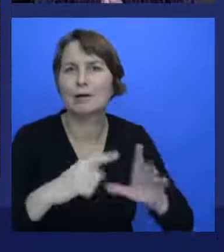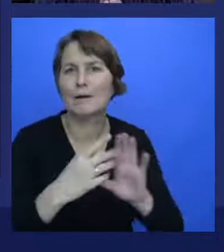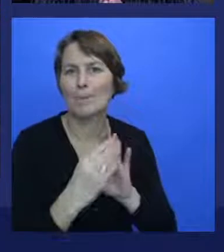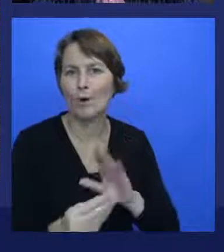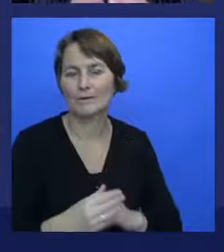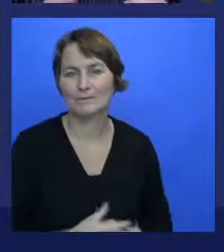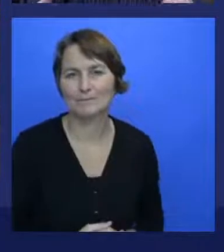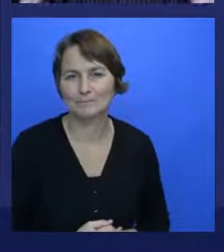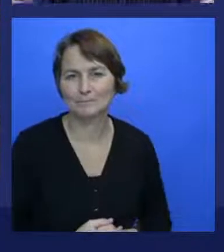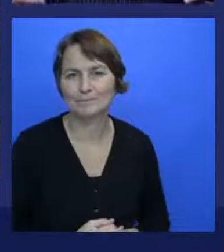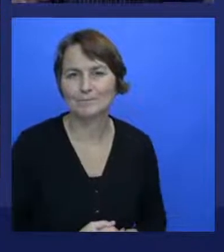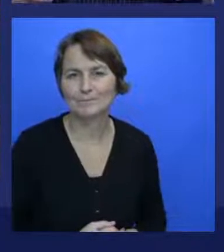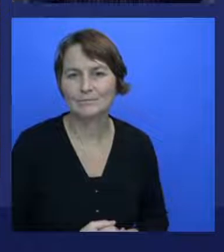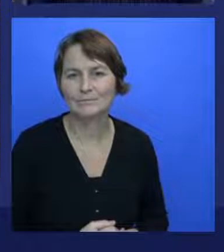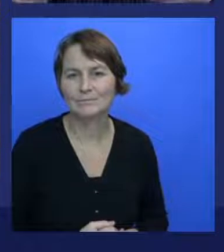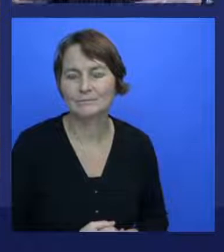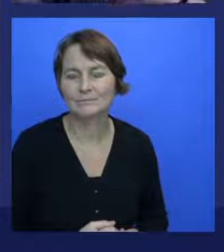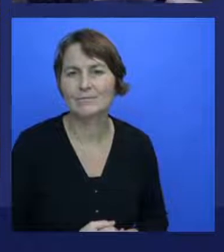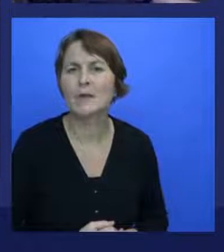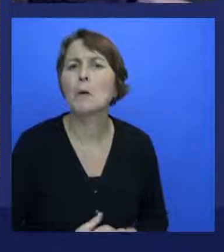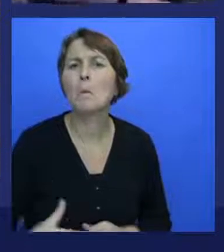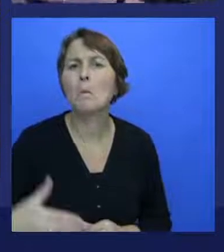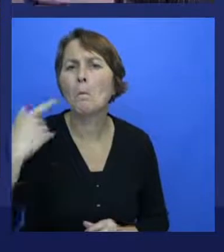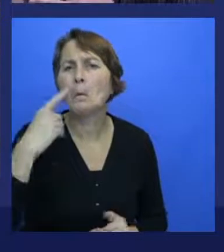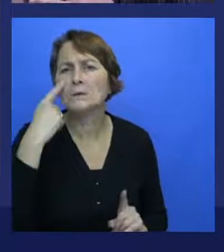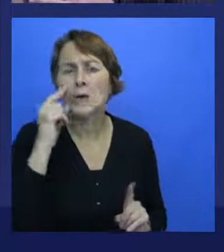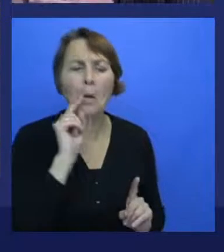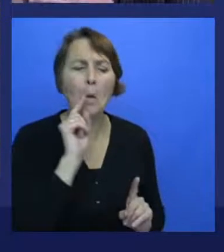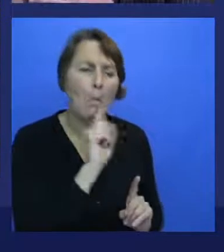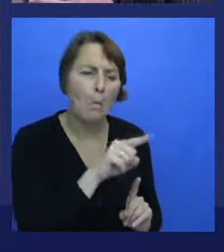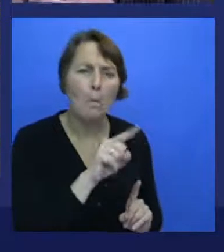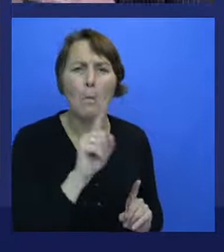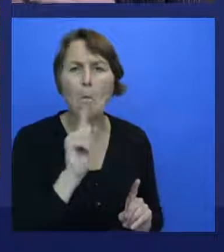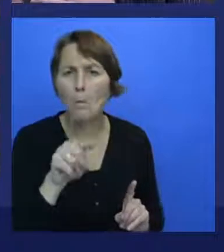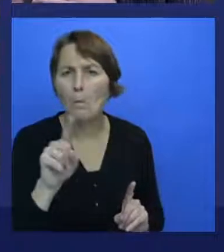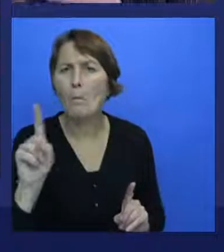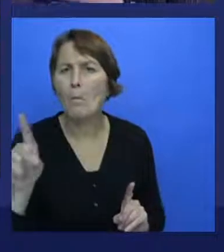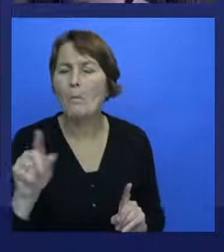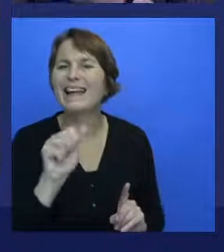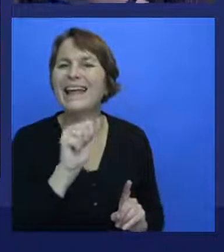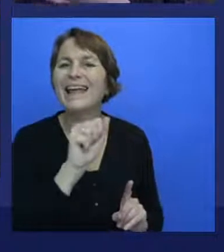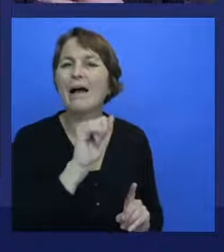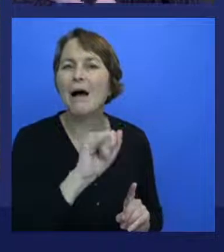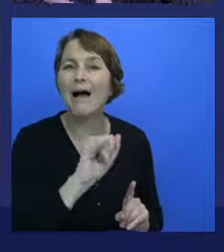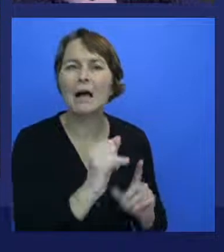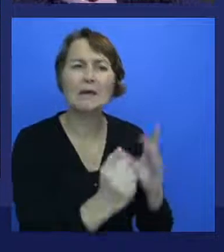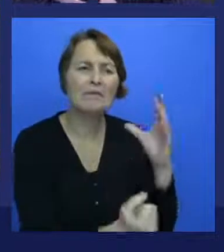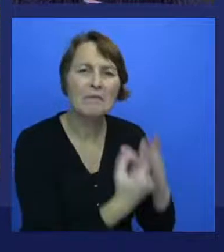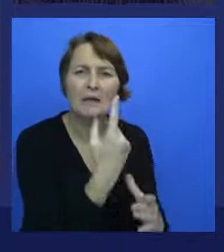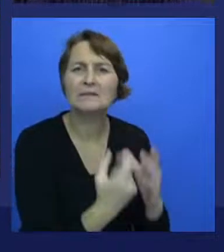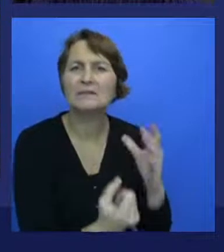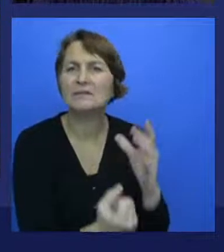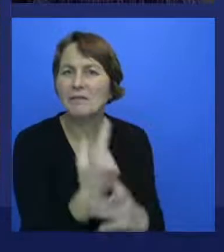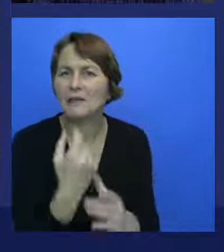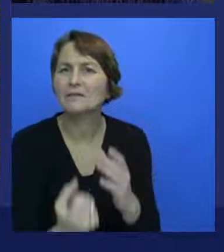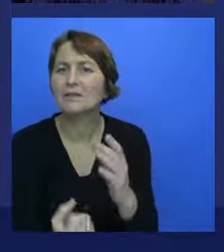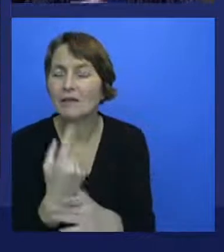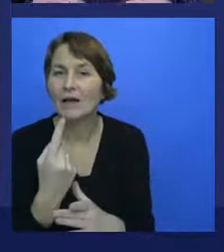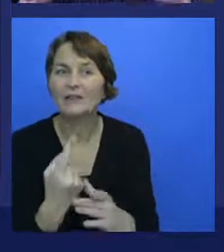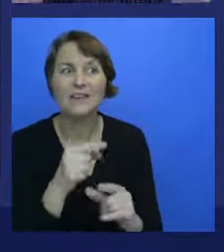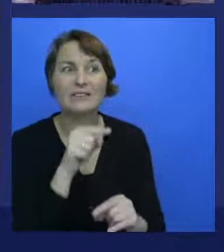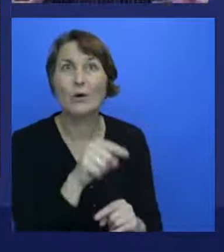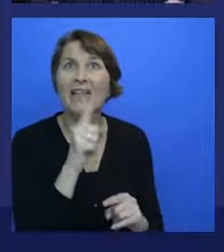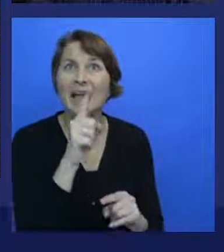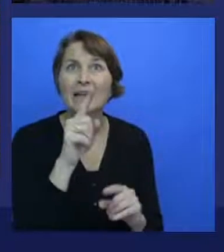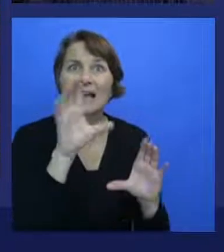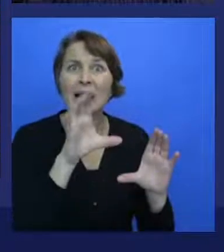where we've seen major artificial intelligence events occurring that got us to a point where even the cloud was straining. But compute